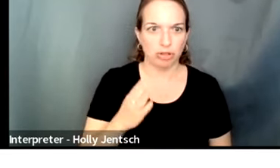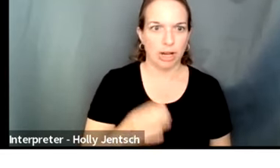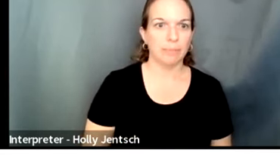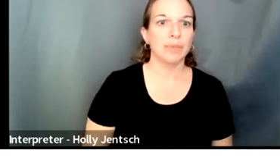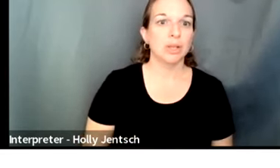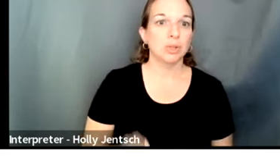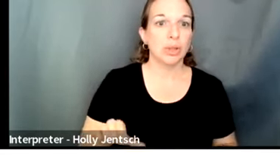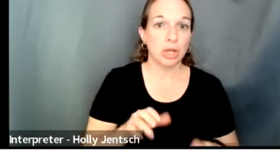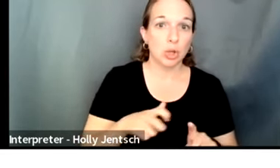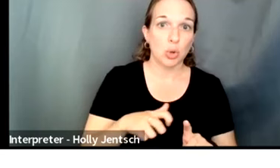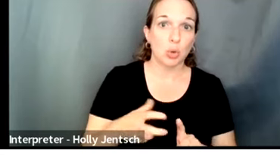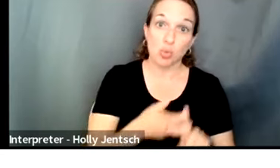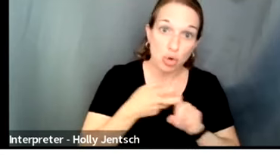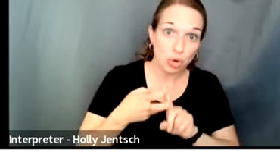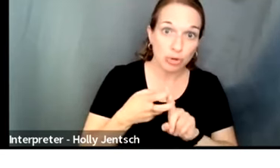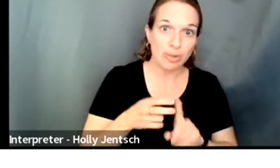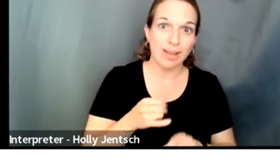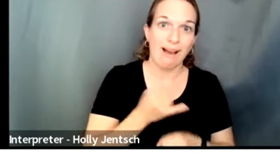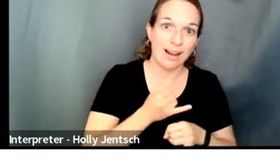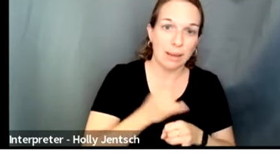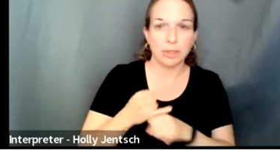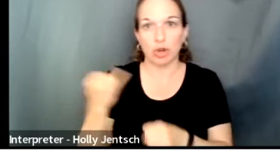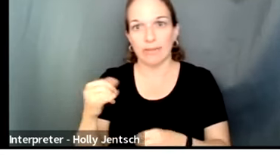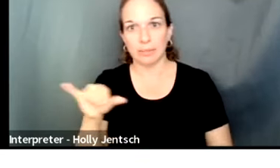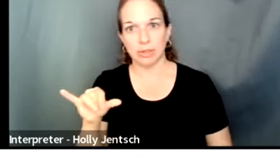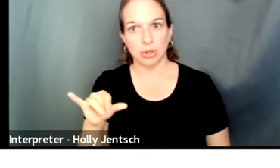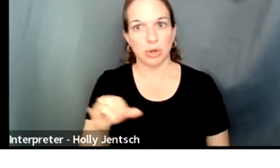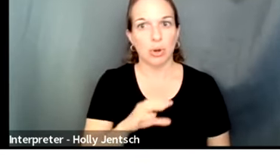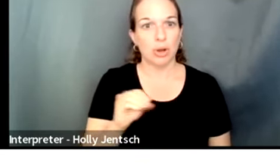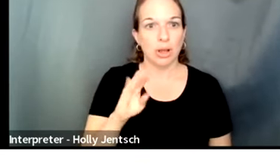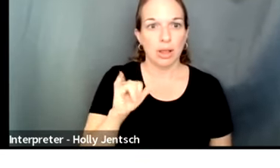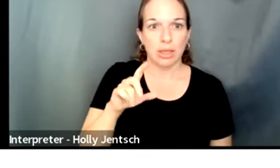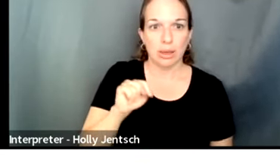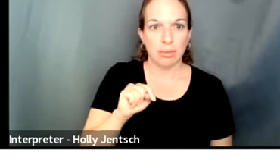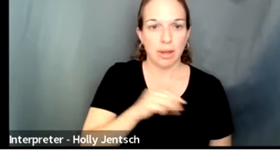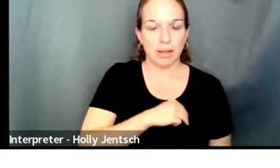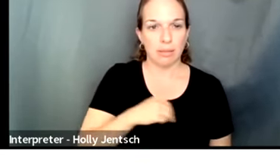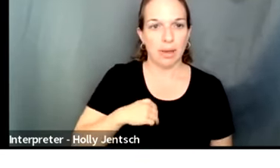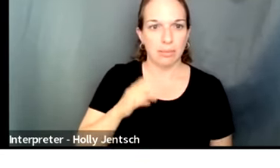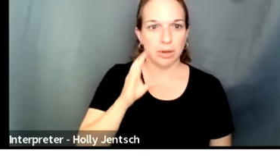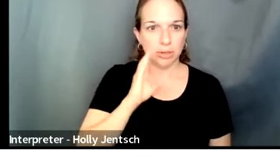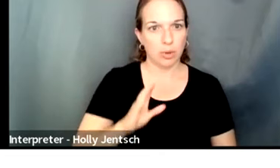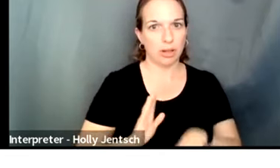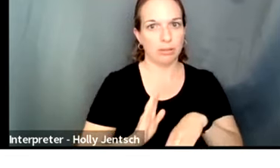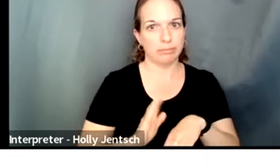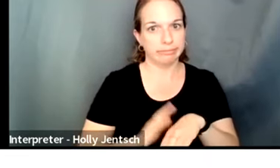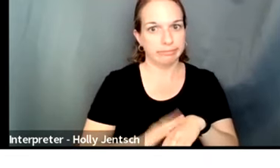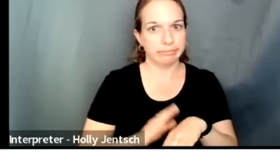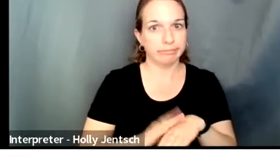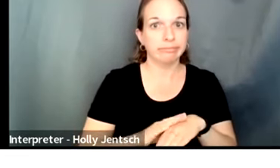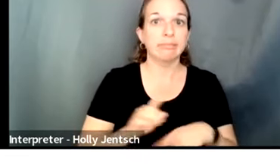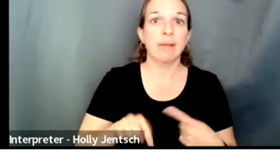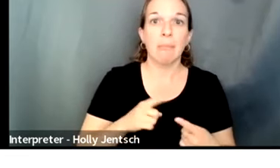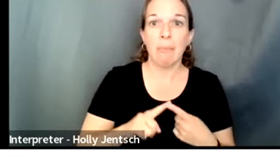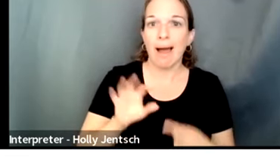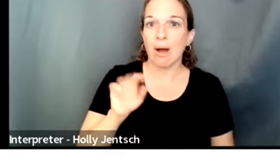and off. And the BILT members will alert faculty about trends so that we can get a head start on curriculum changes.